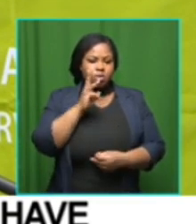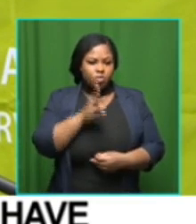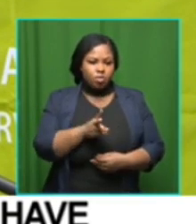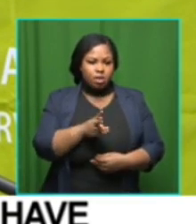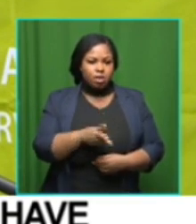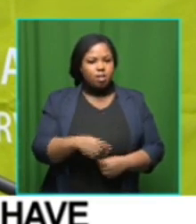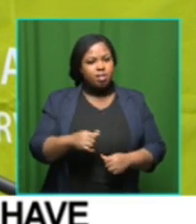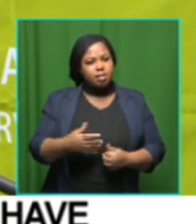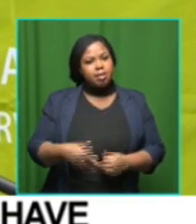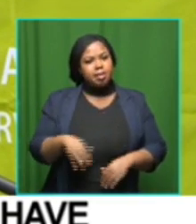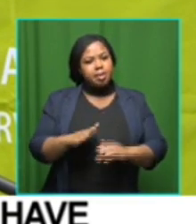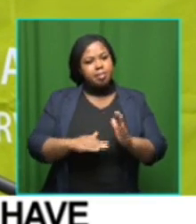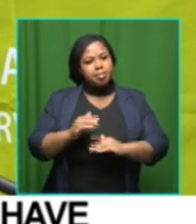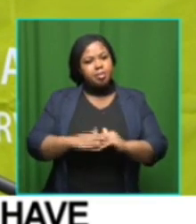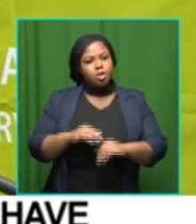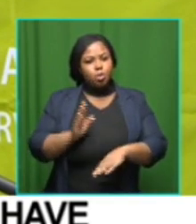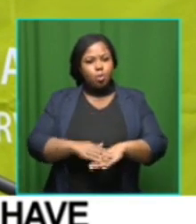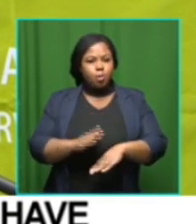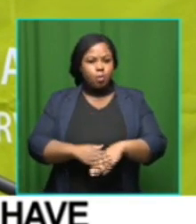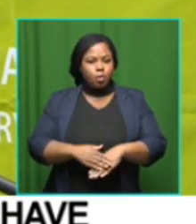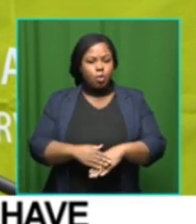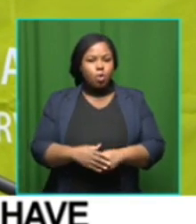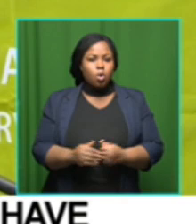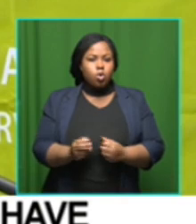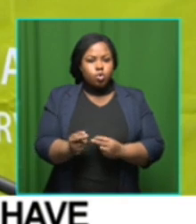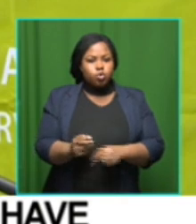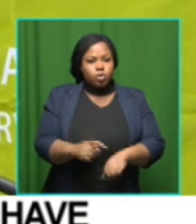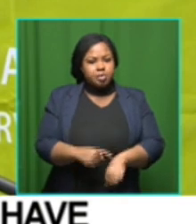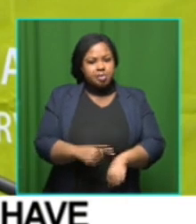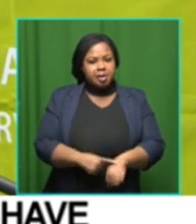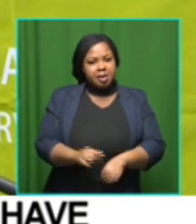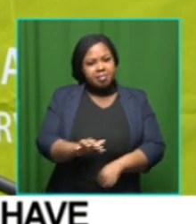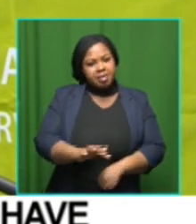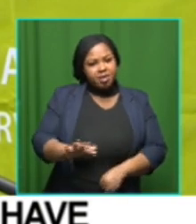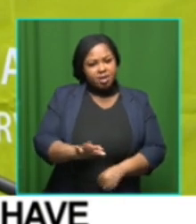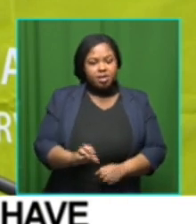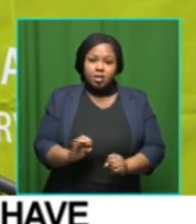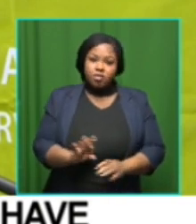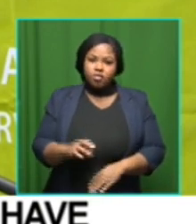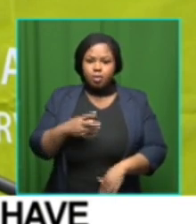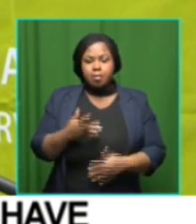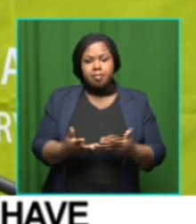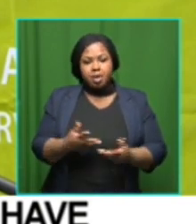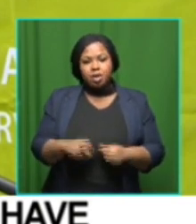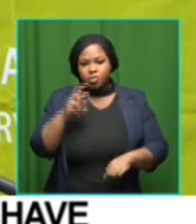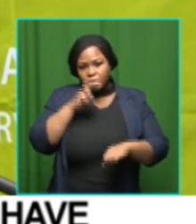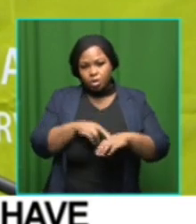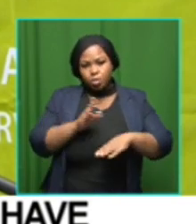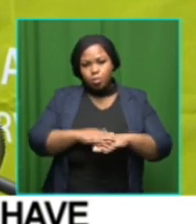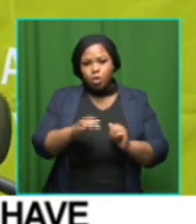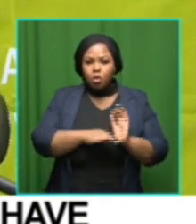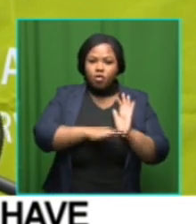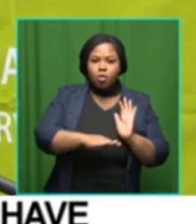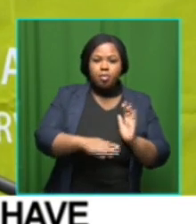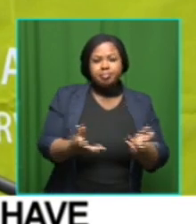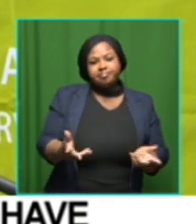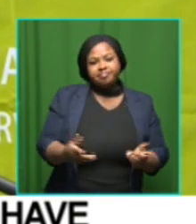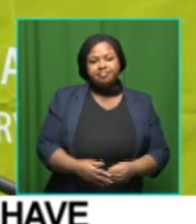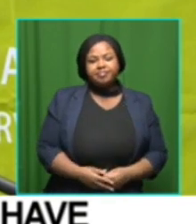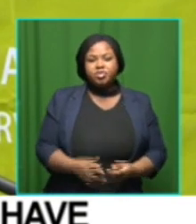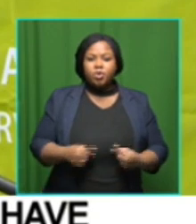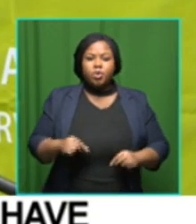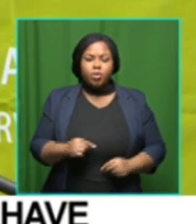to build some temporary trial facilities when the need arise to increase our bed capacity. So we are